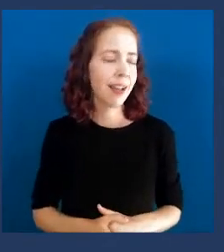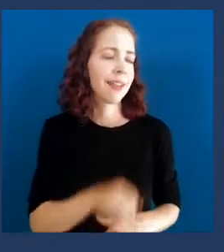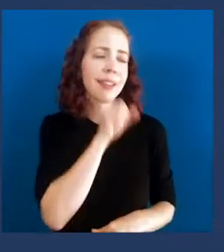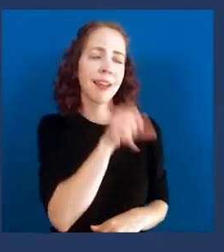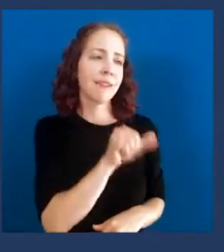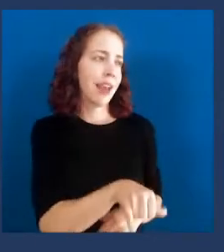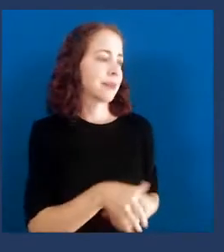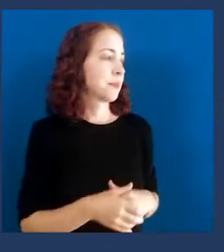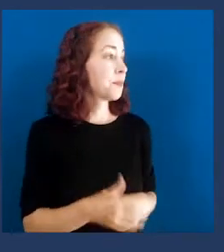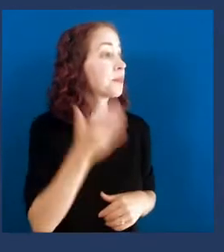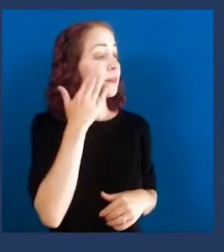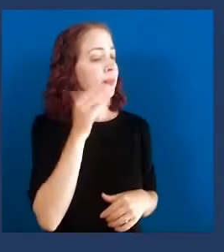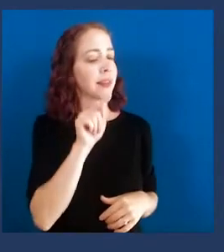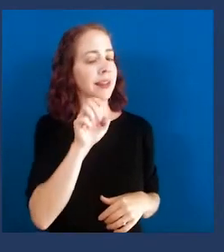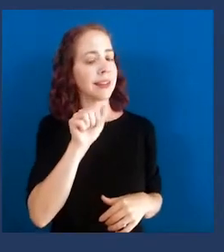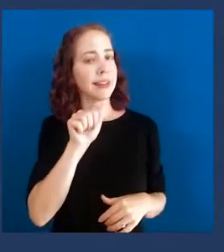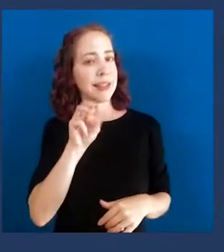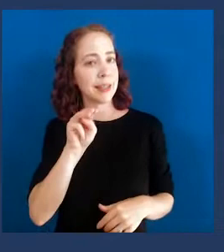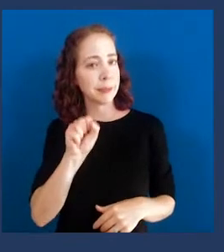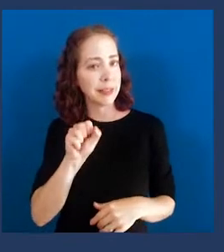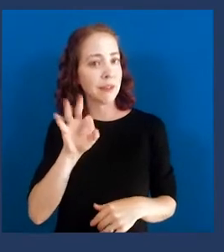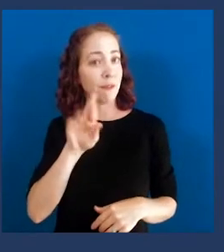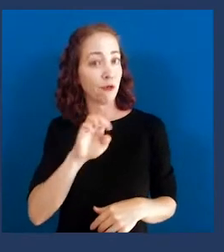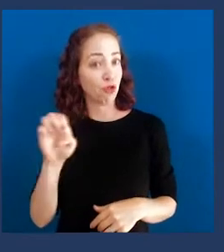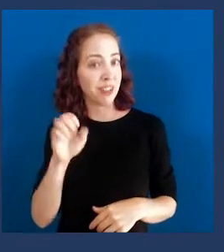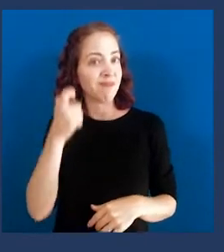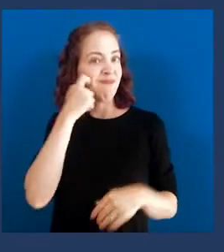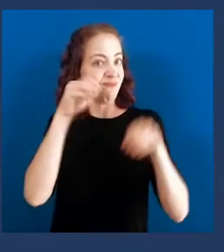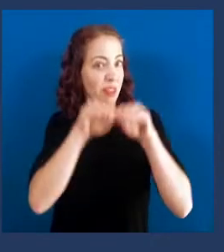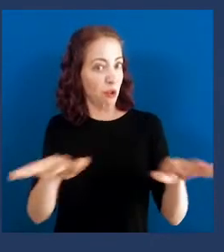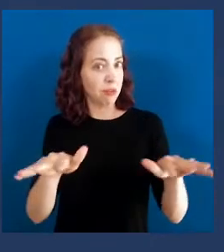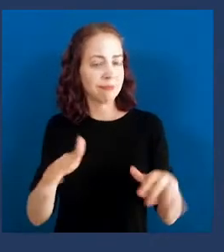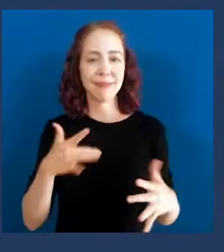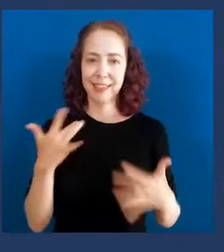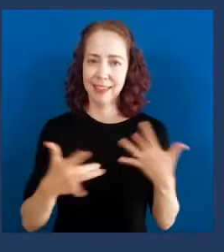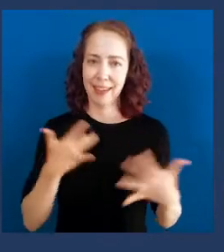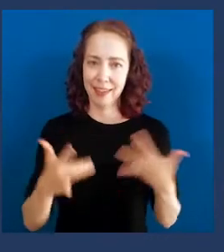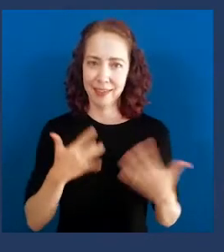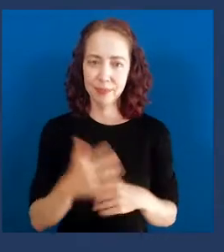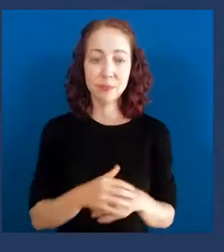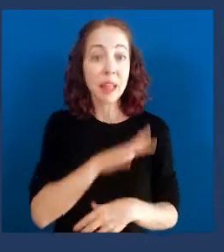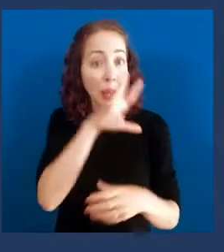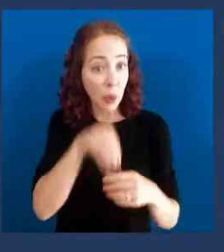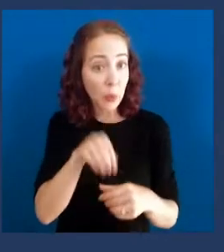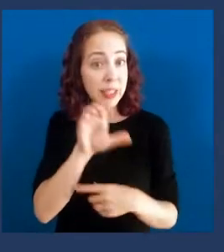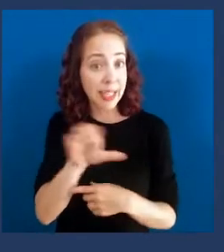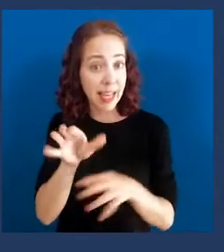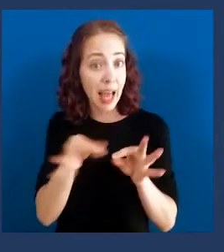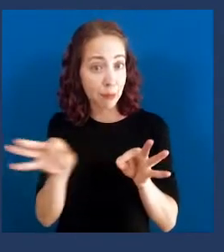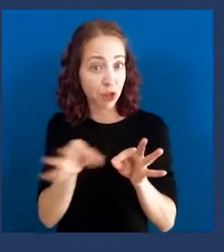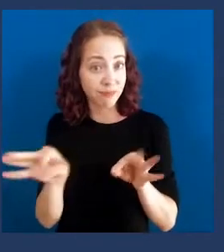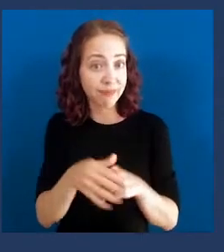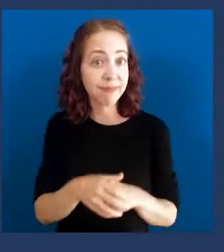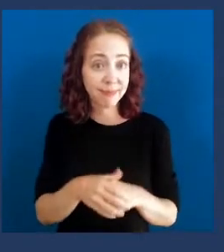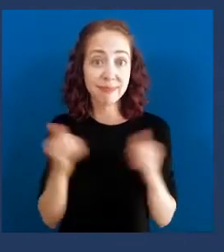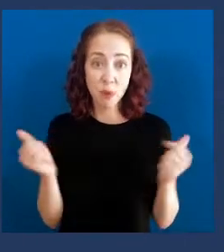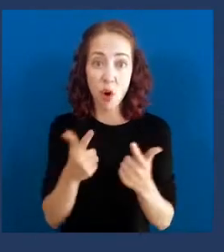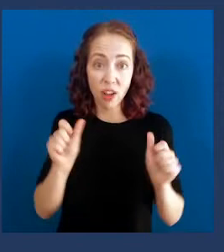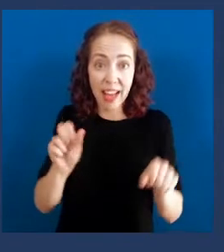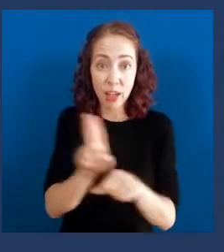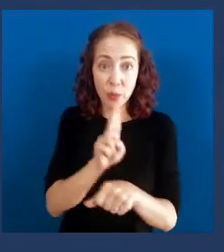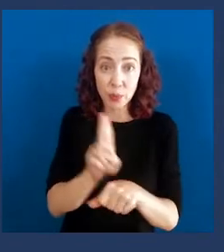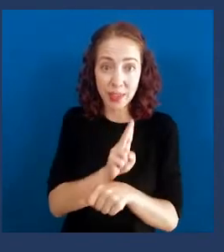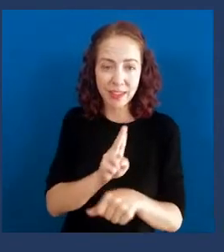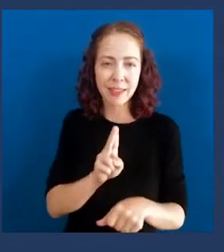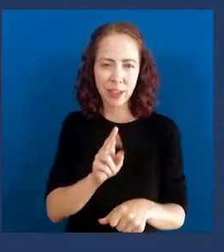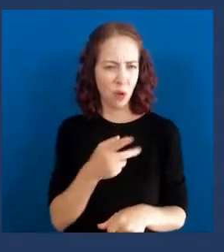that. So, Teams Free is just launched, Mike, which is exciting. It includes captioning, so everybody can